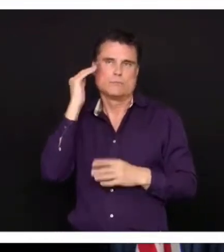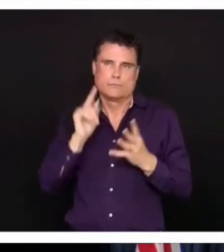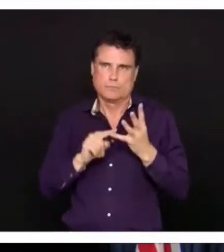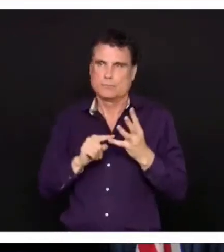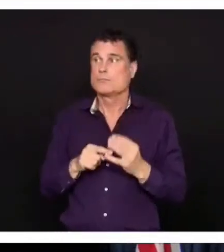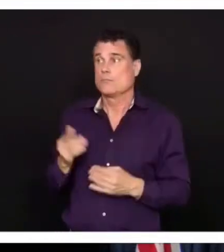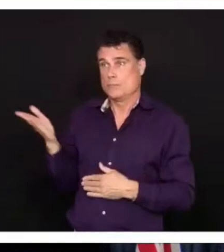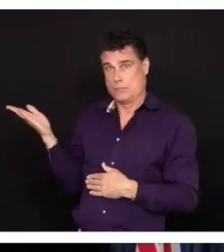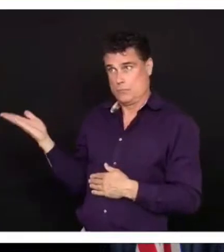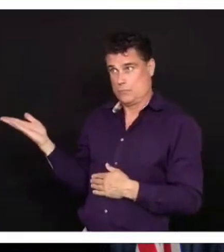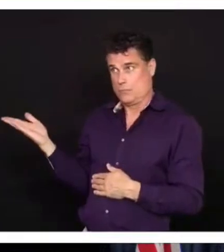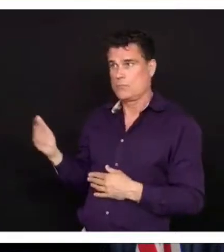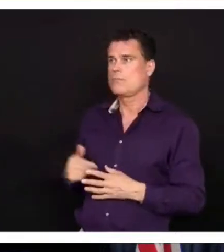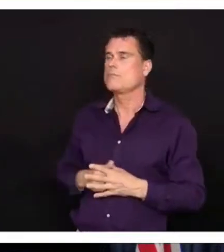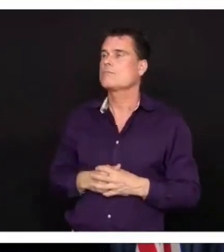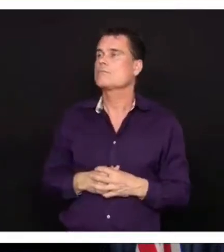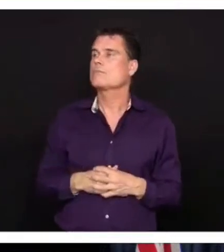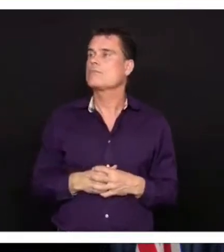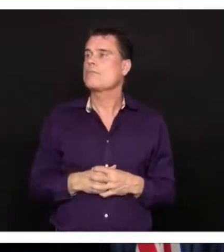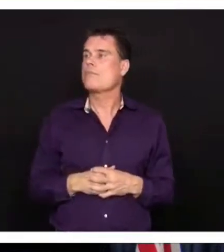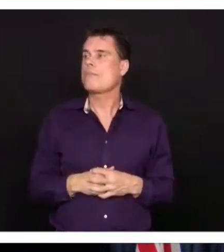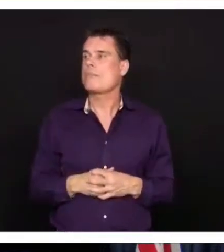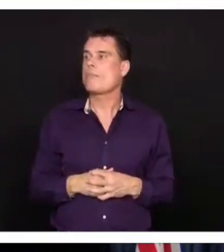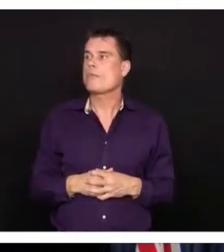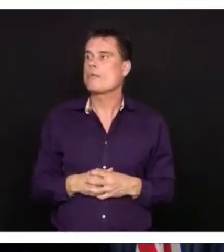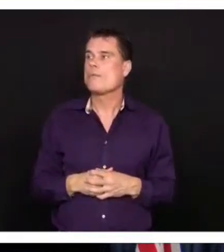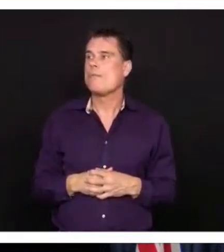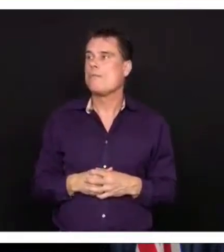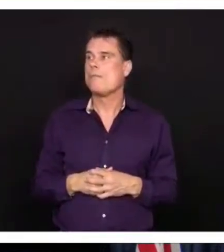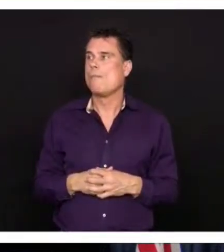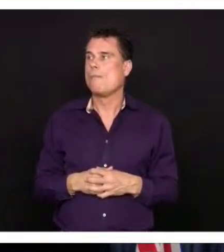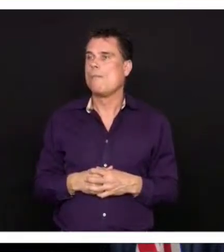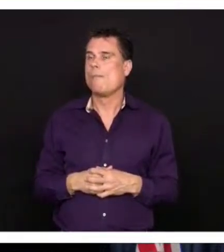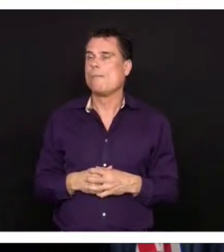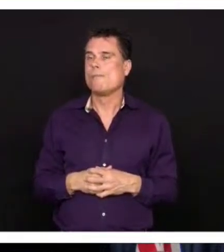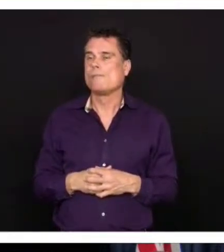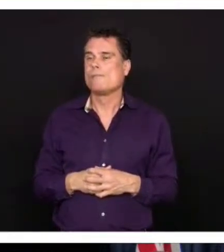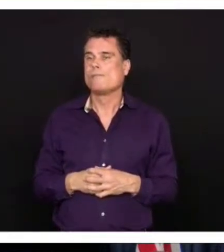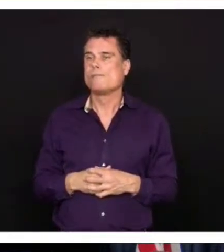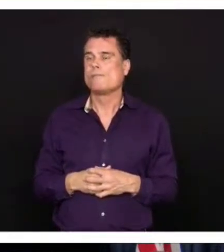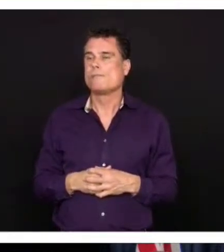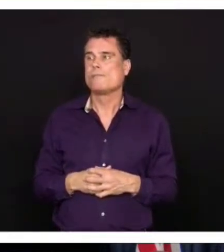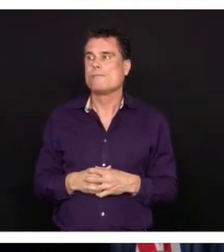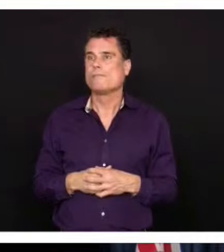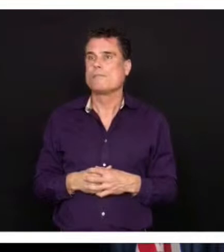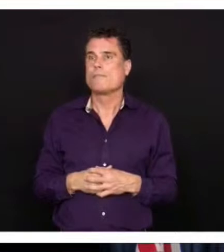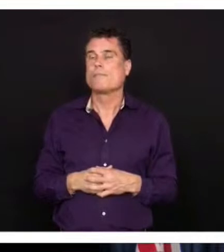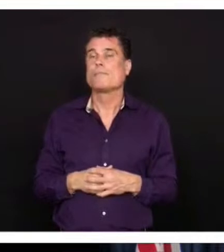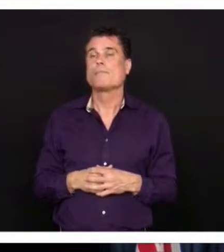is in between Hubei and South Korea in terms of critical care cases, which is